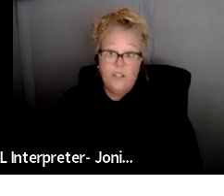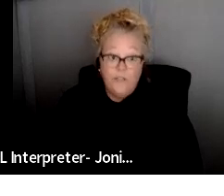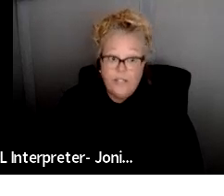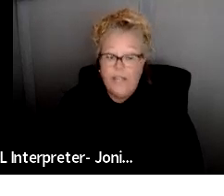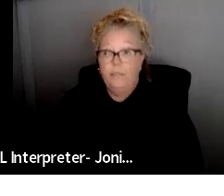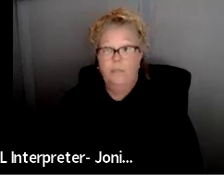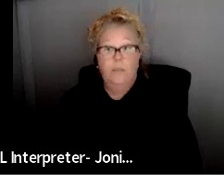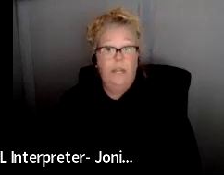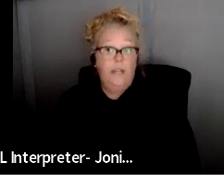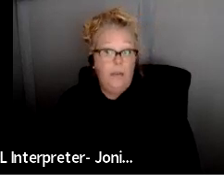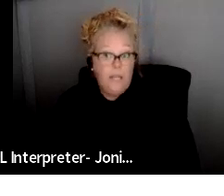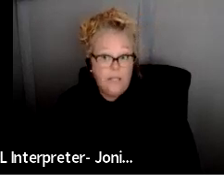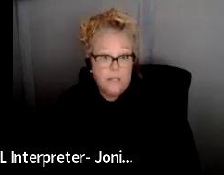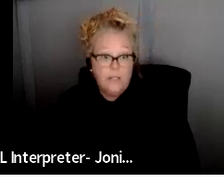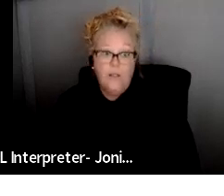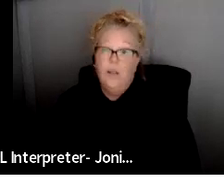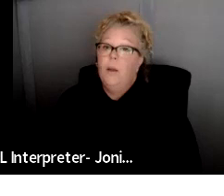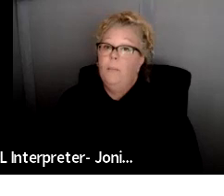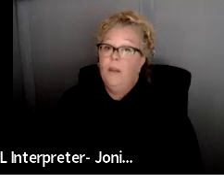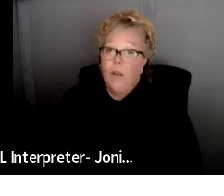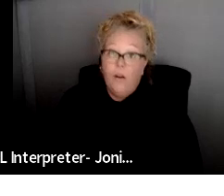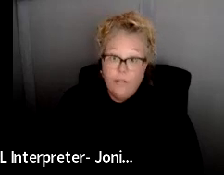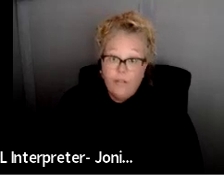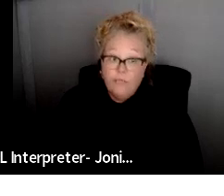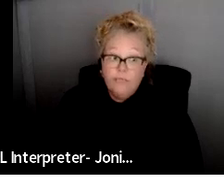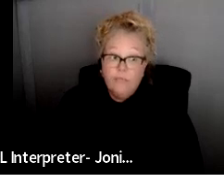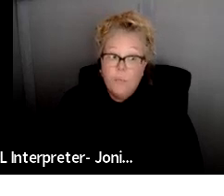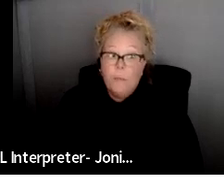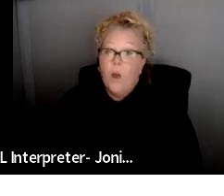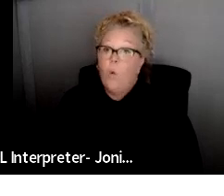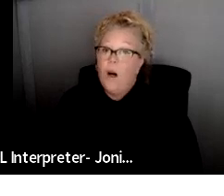as self-esteem, independence, mental health,